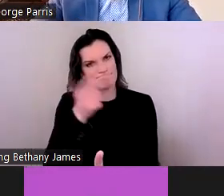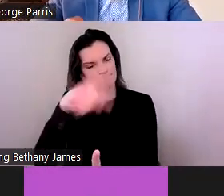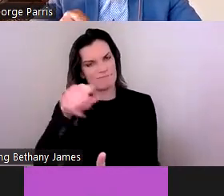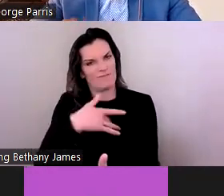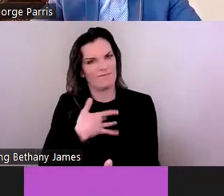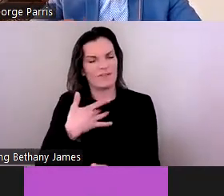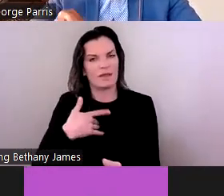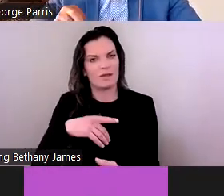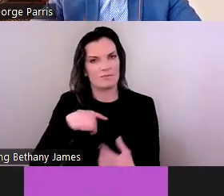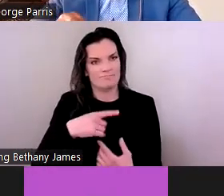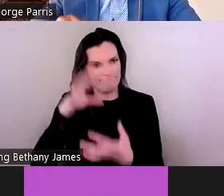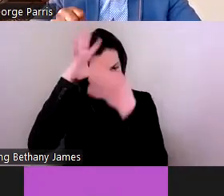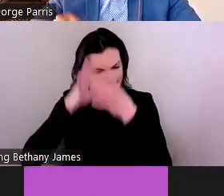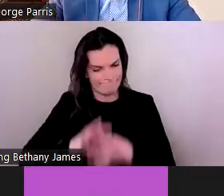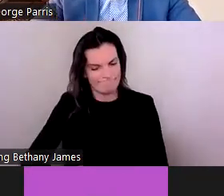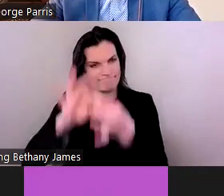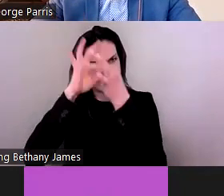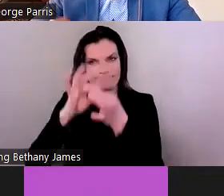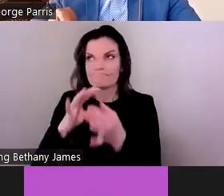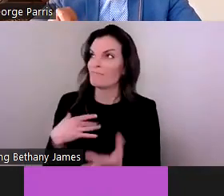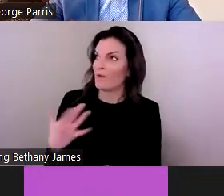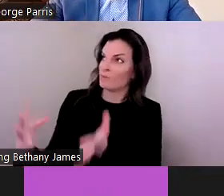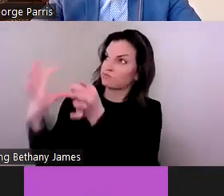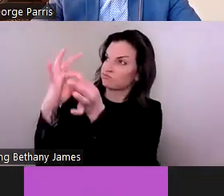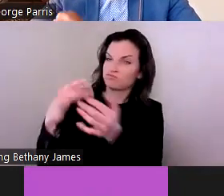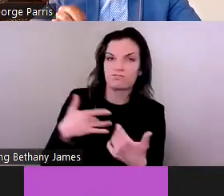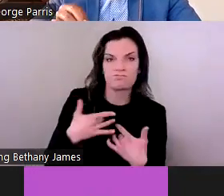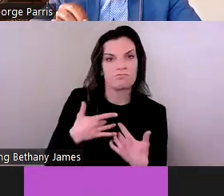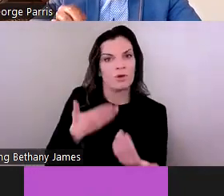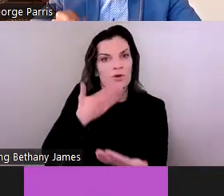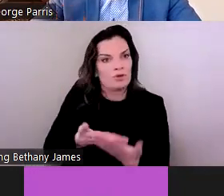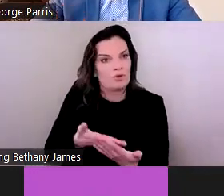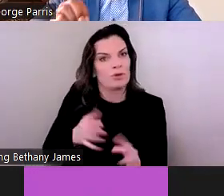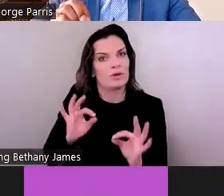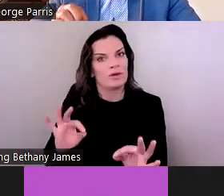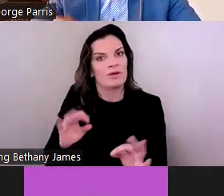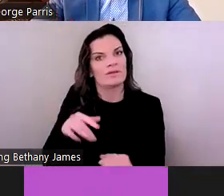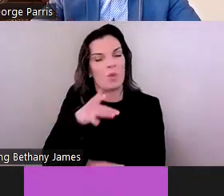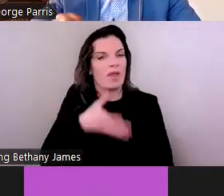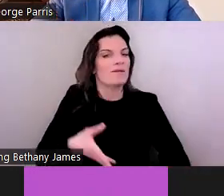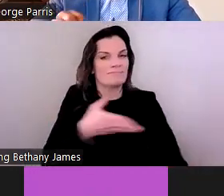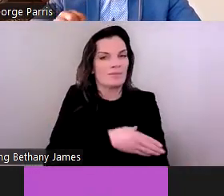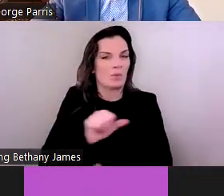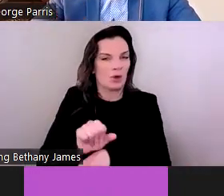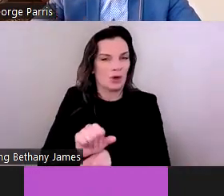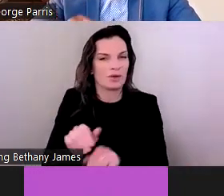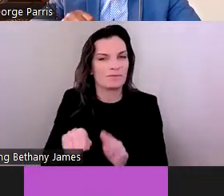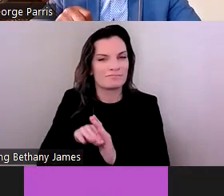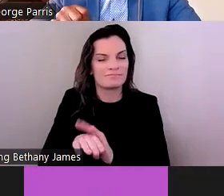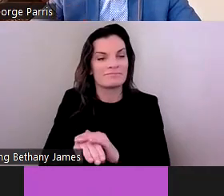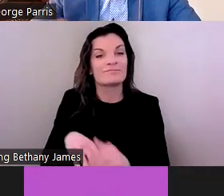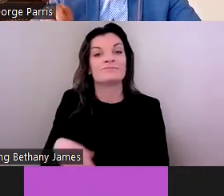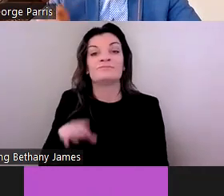Third, workers in a healthy work environment tend to report experiencing fewer